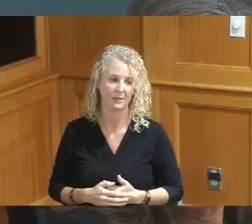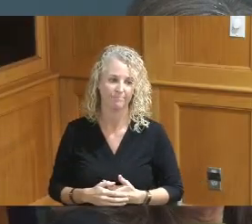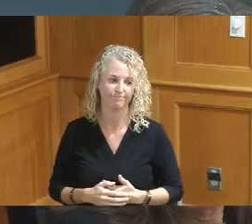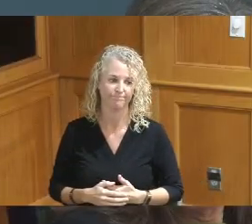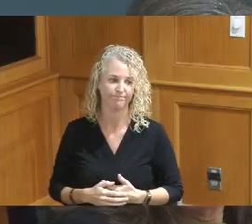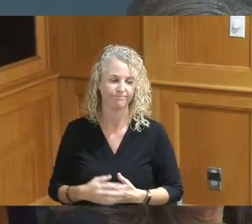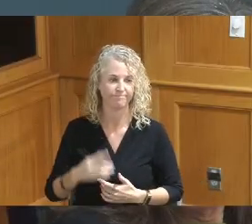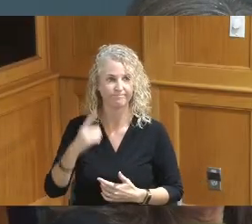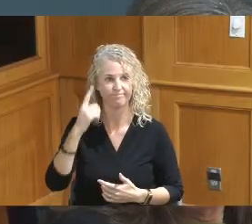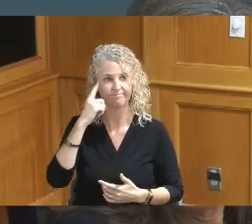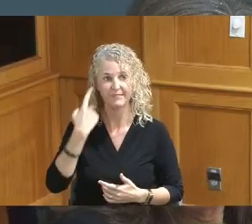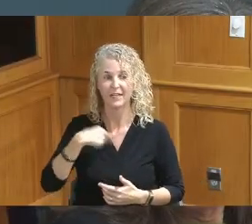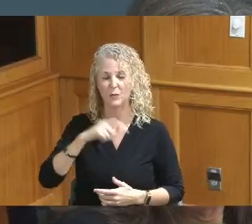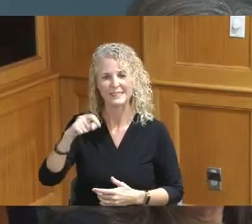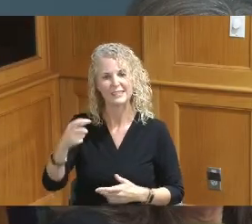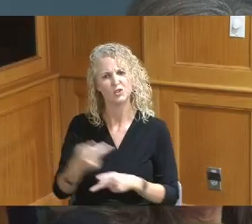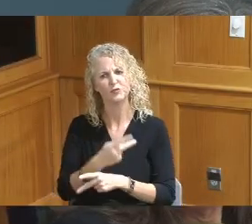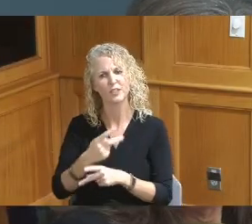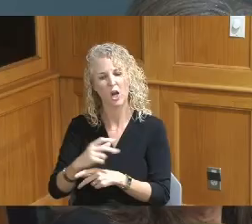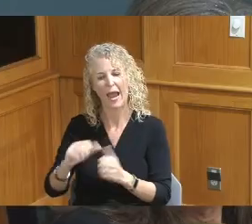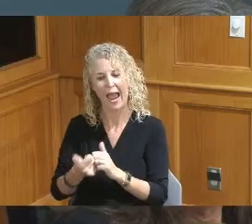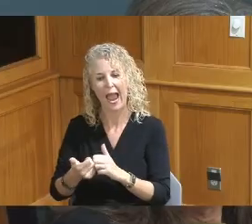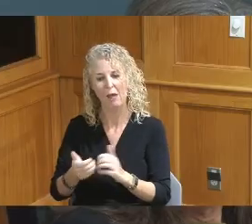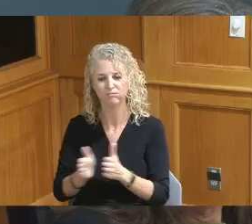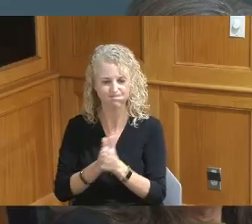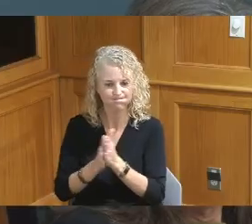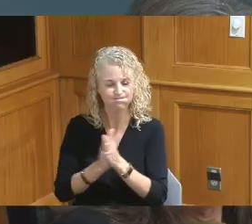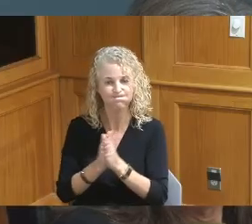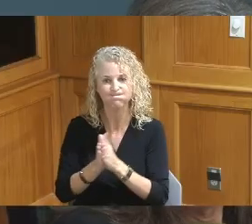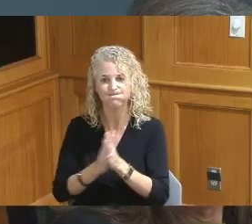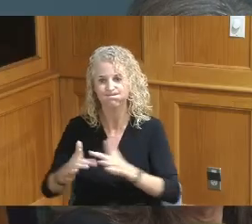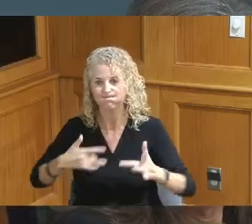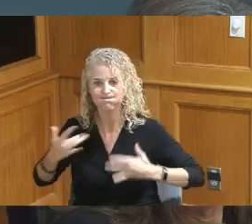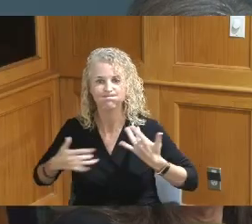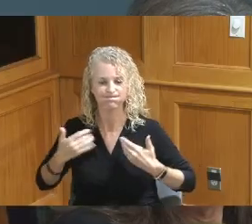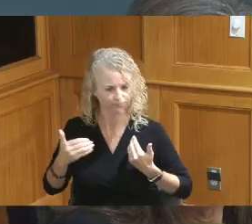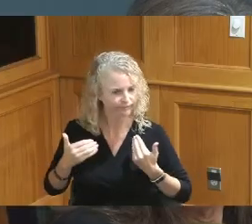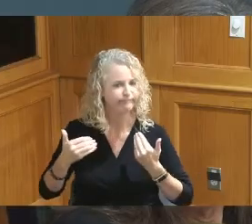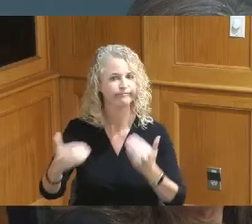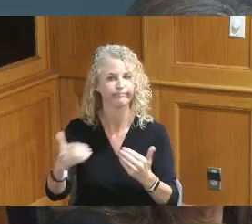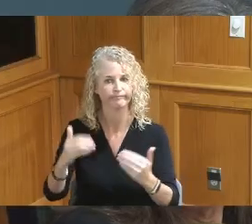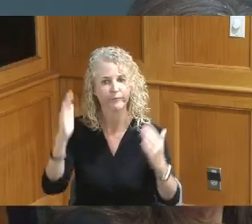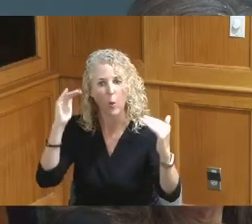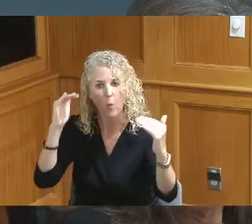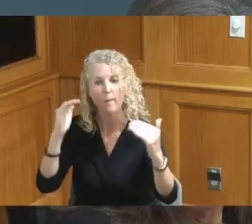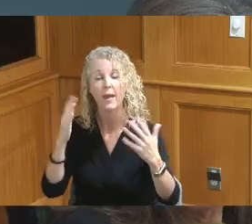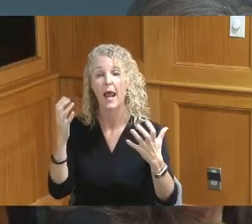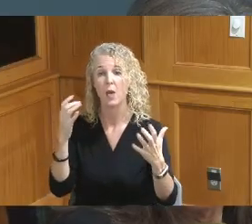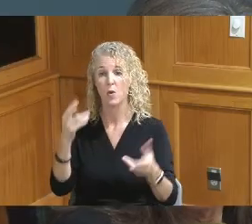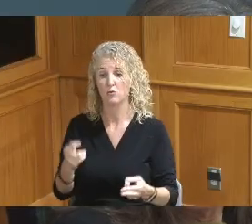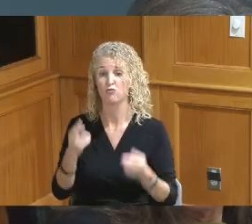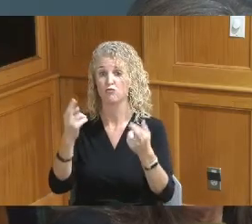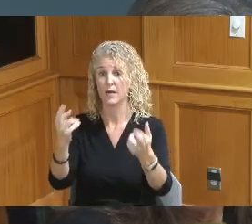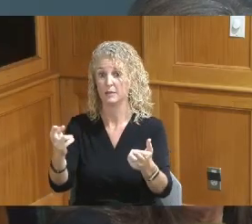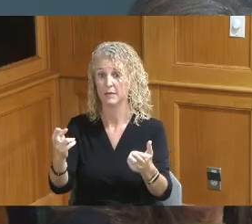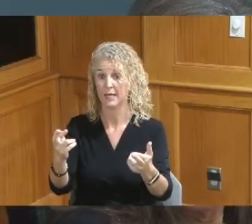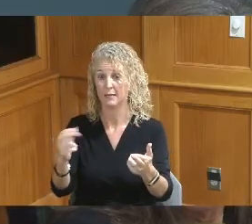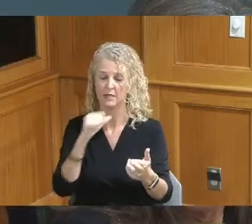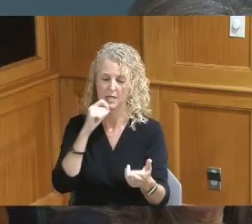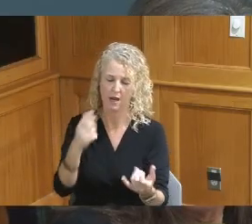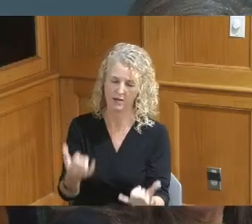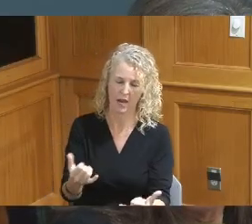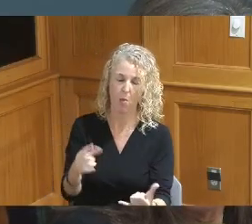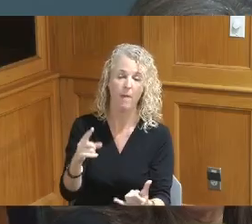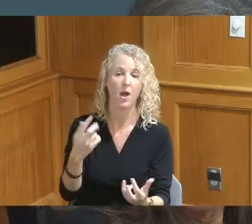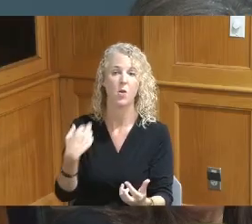I just think we need to find a enthusiasm, move forward. And I also would like to recommend, I don't have to do that now,